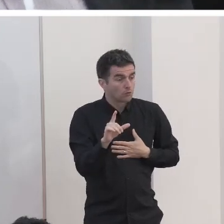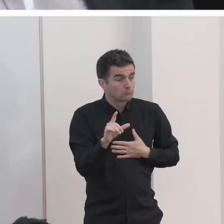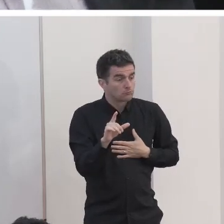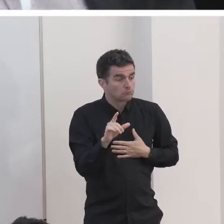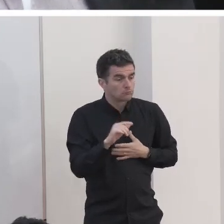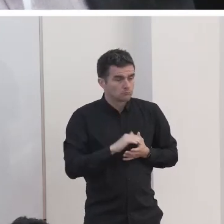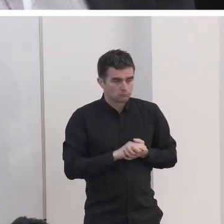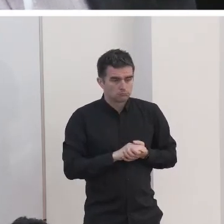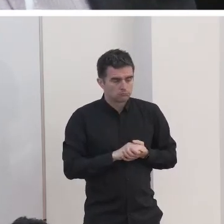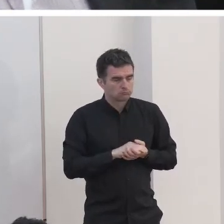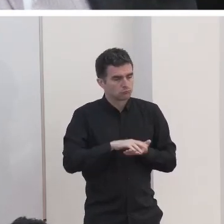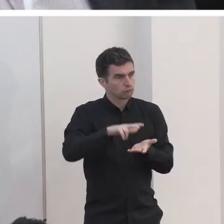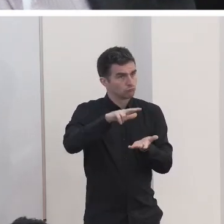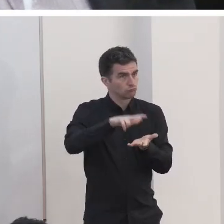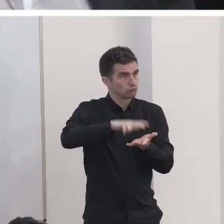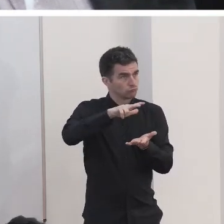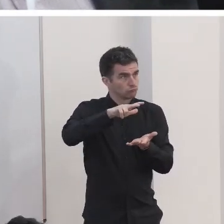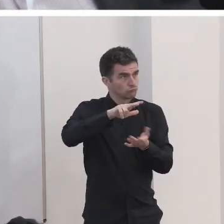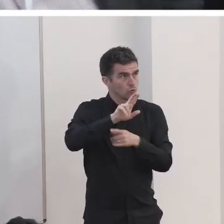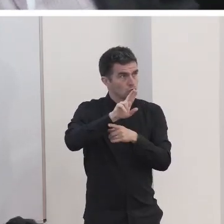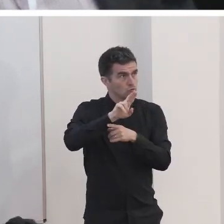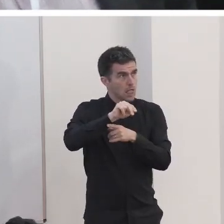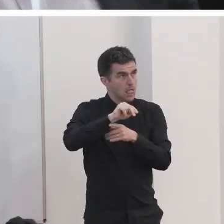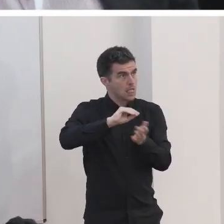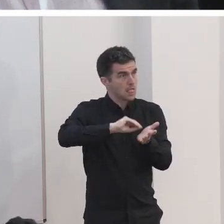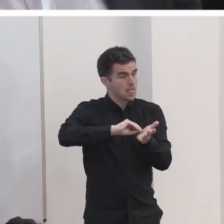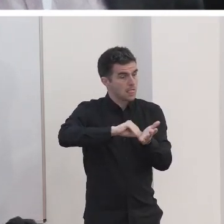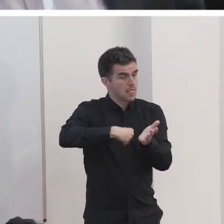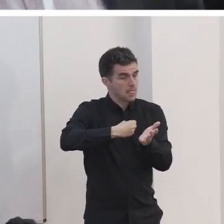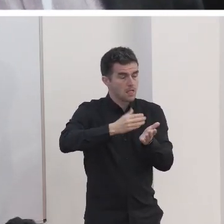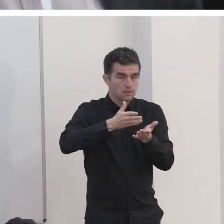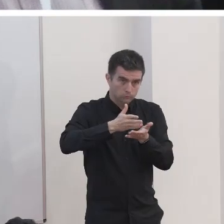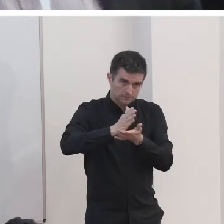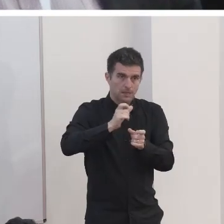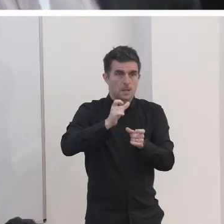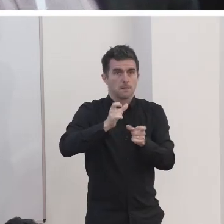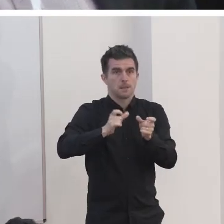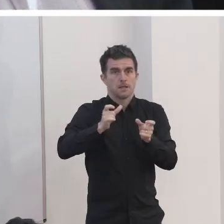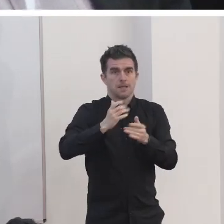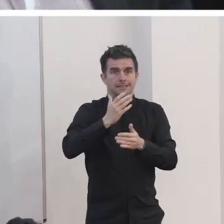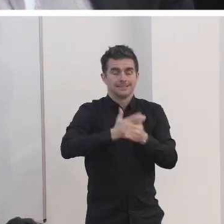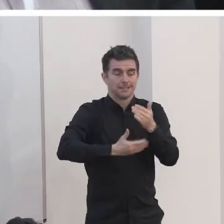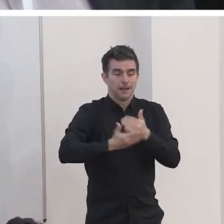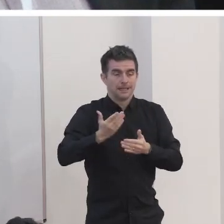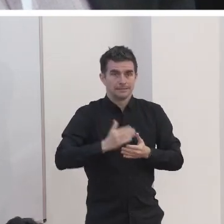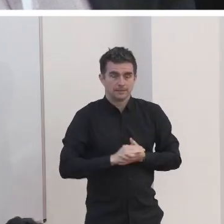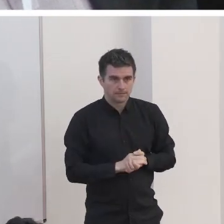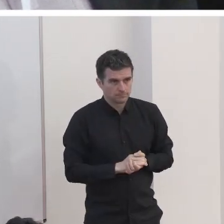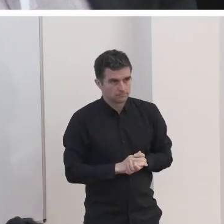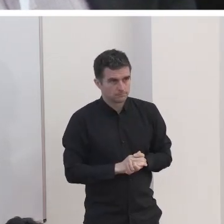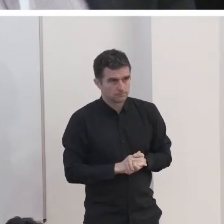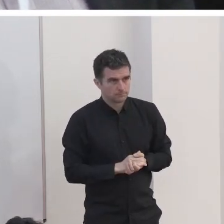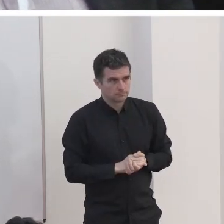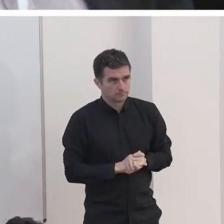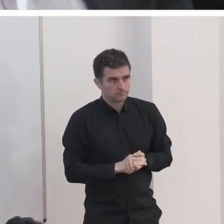Disability Act of 2011. And since then, our revolution changed